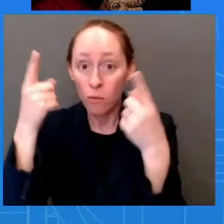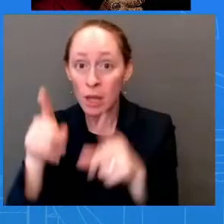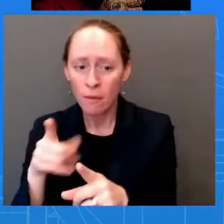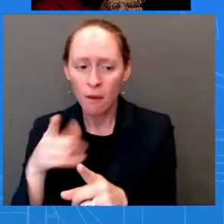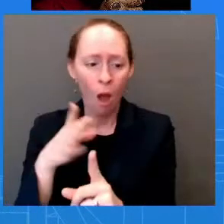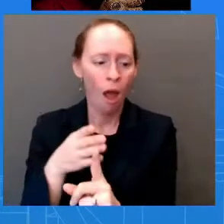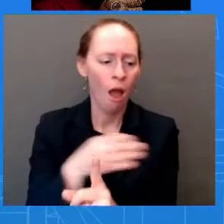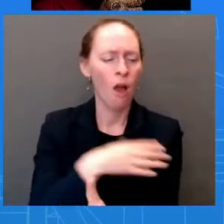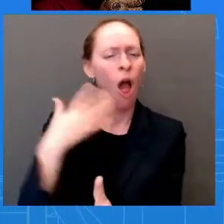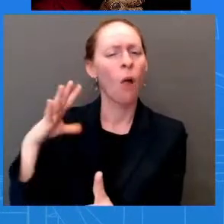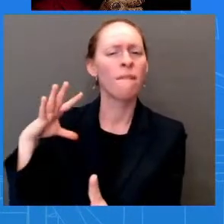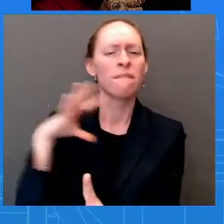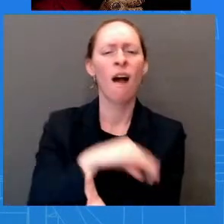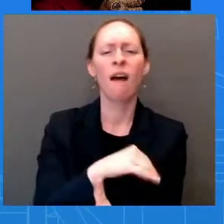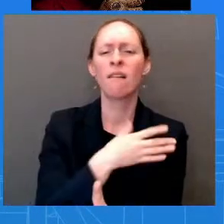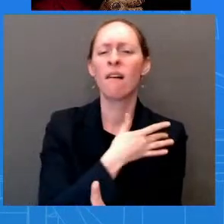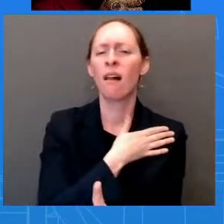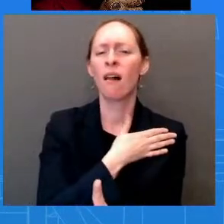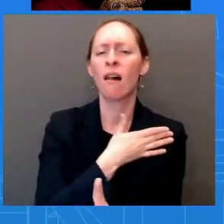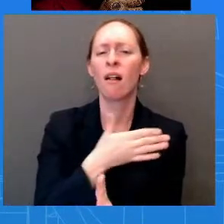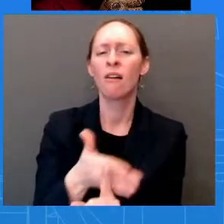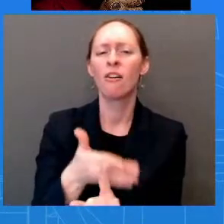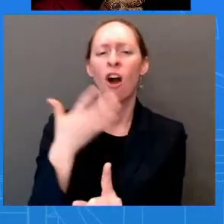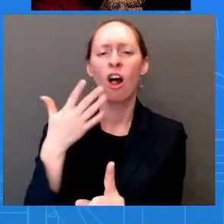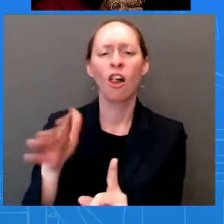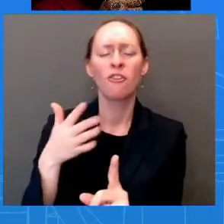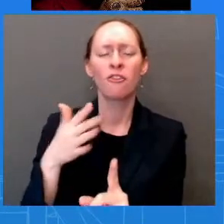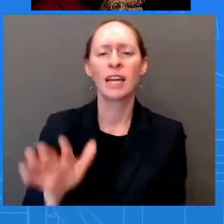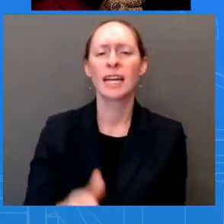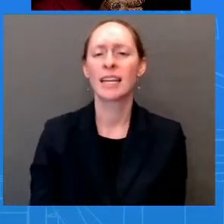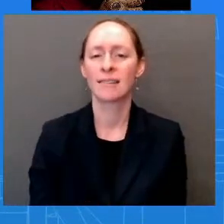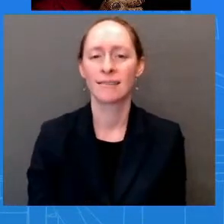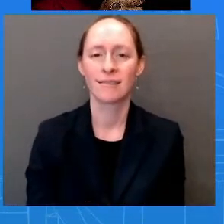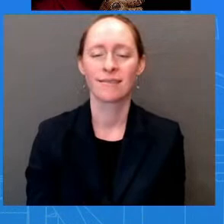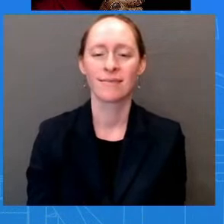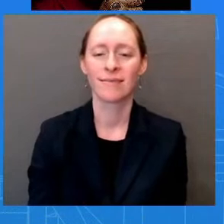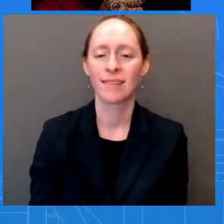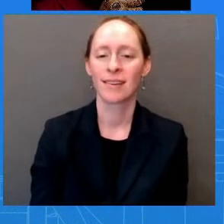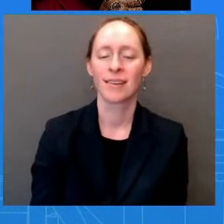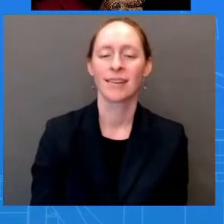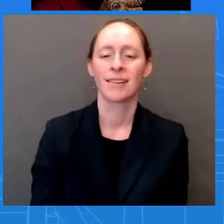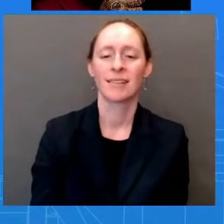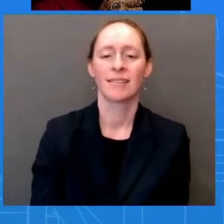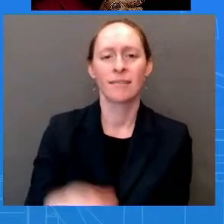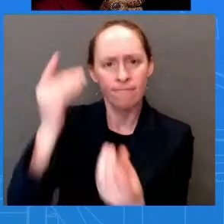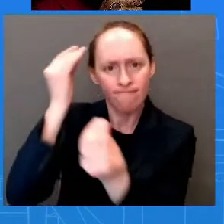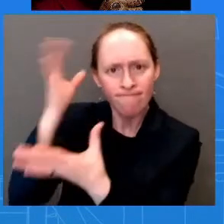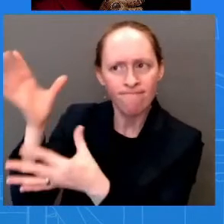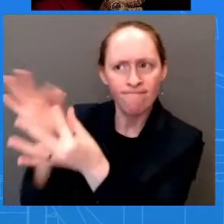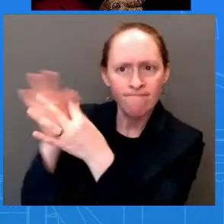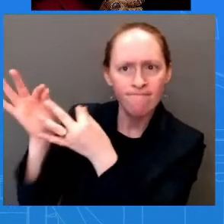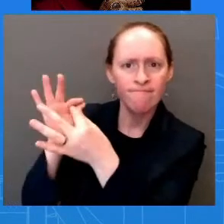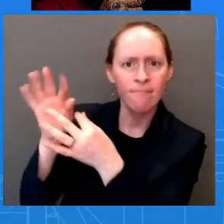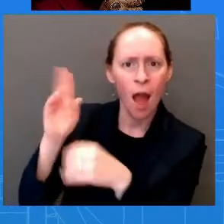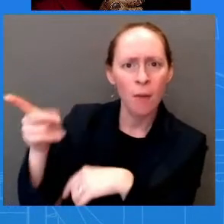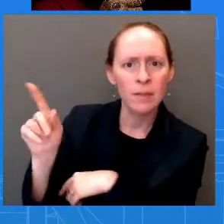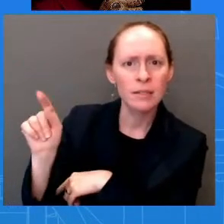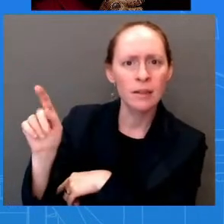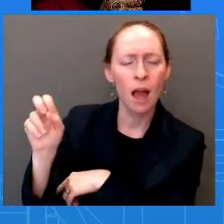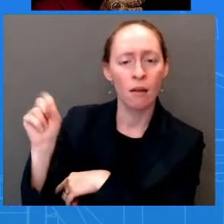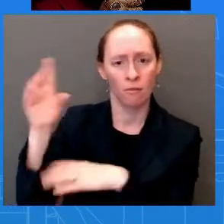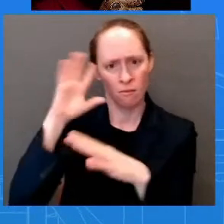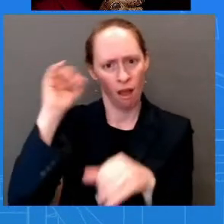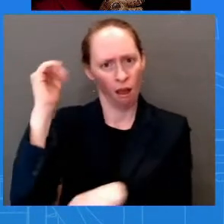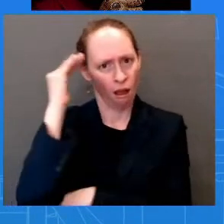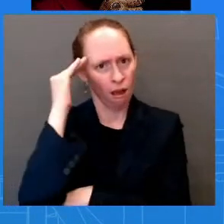kept abreast as to what is happening, and he has been directly involved because he understands how important it is to make sure that we do